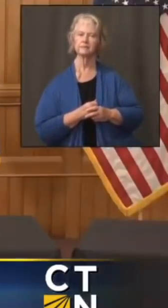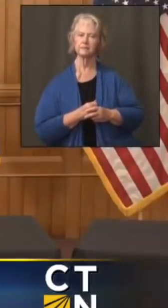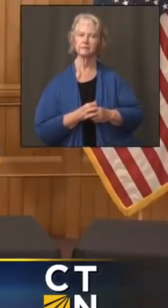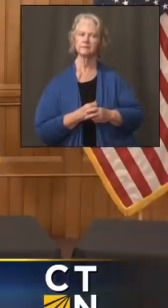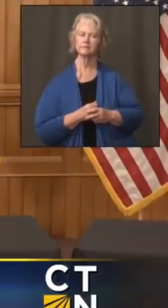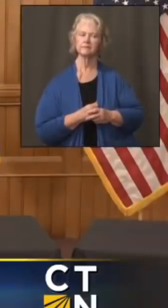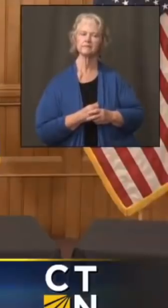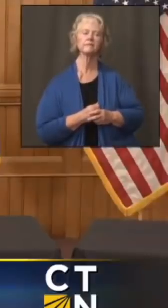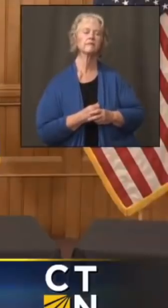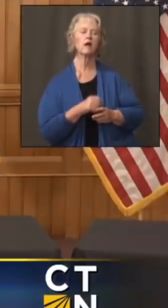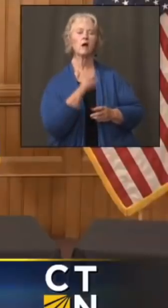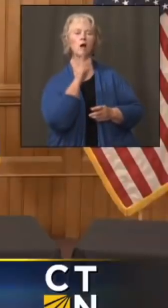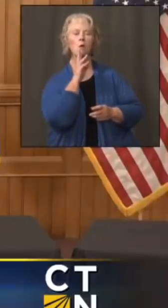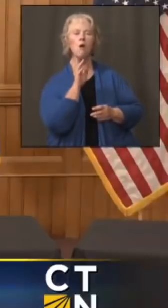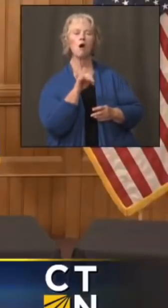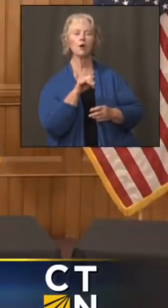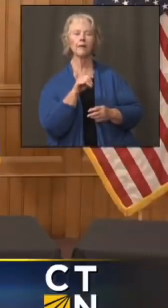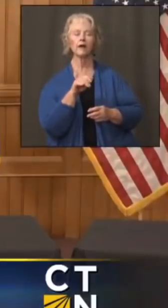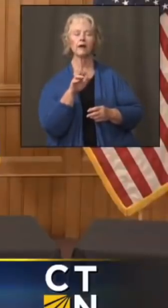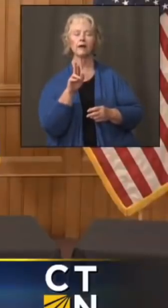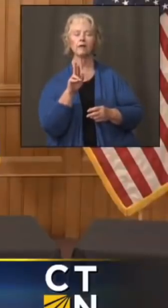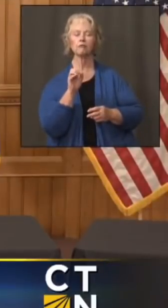The Waterbury Republican American.